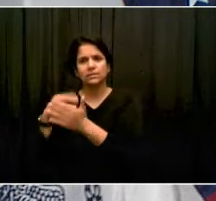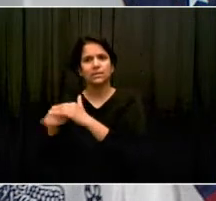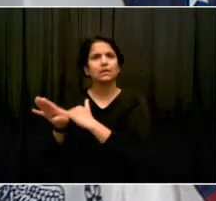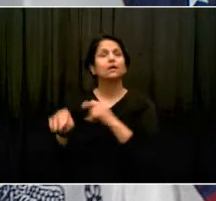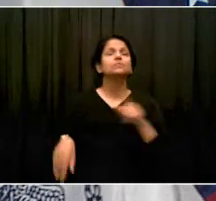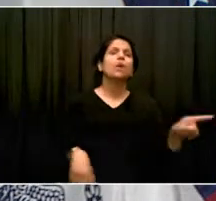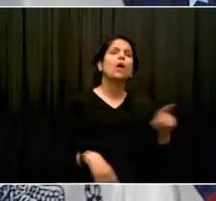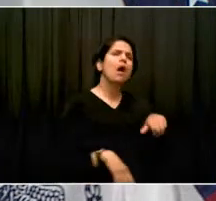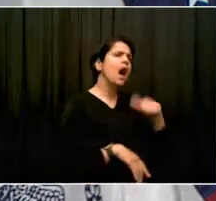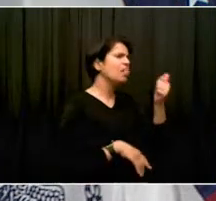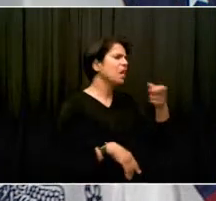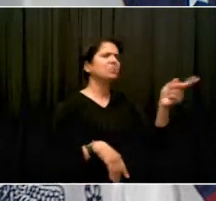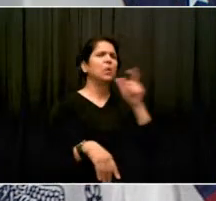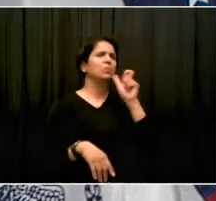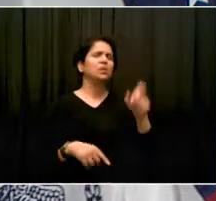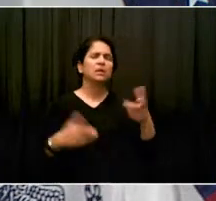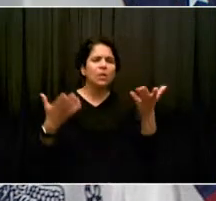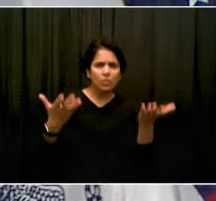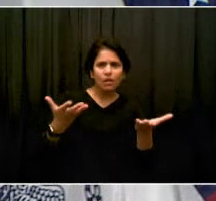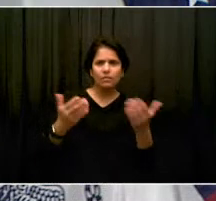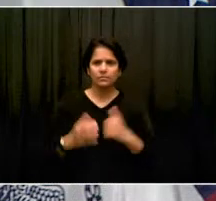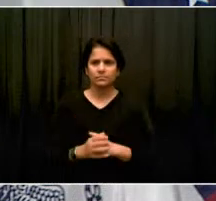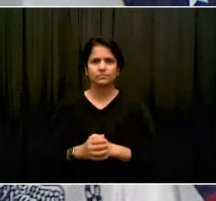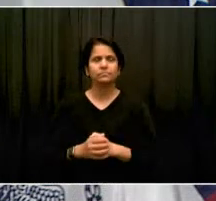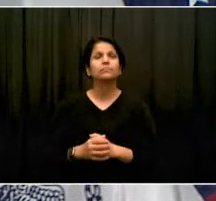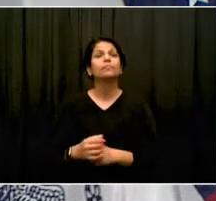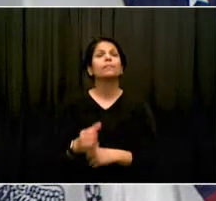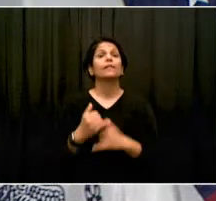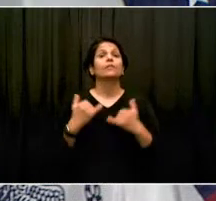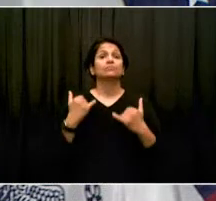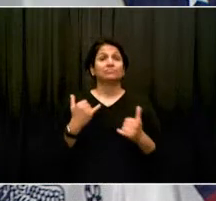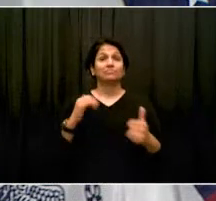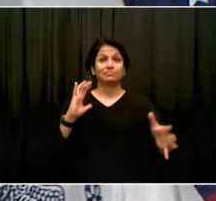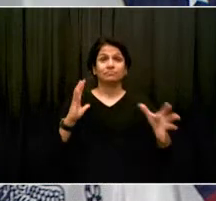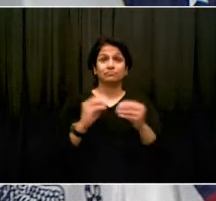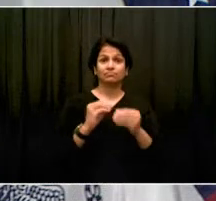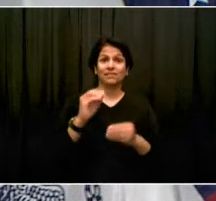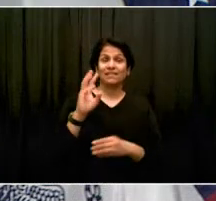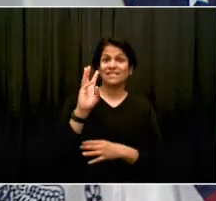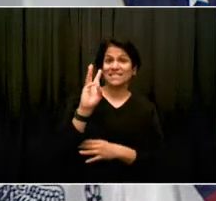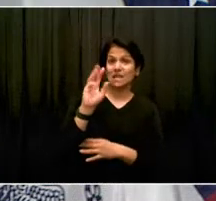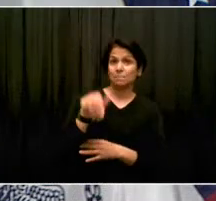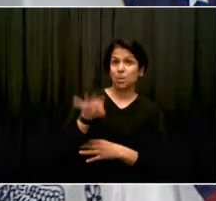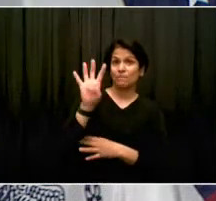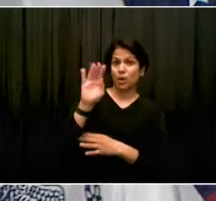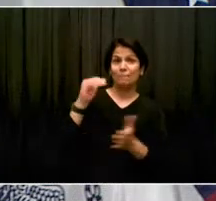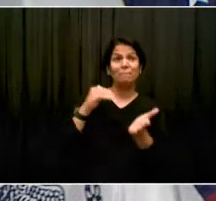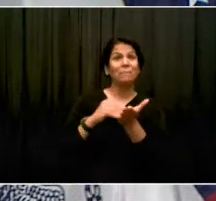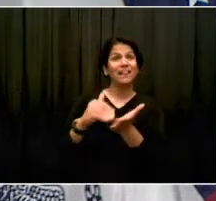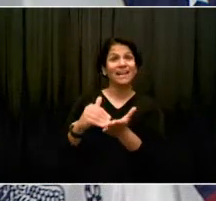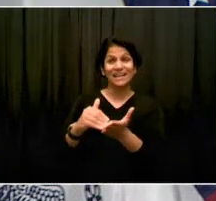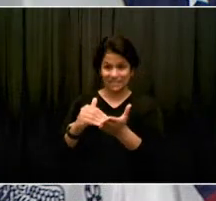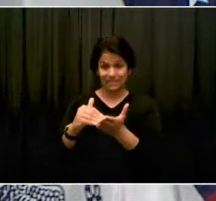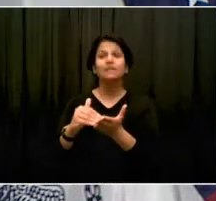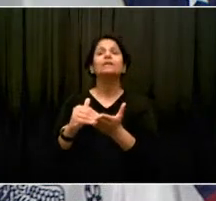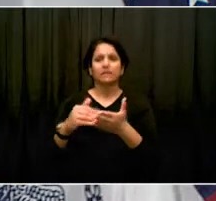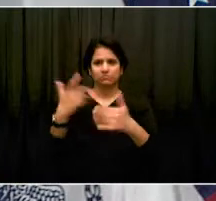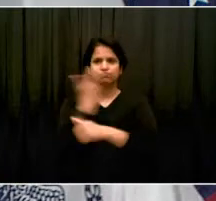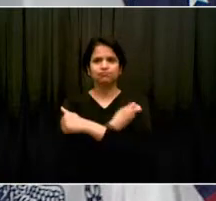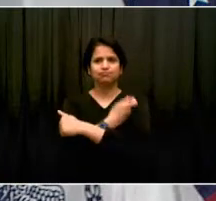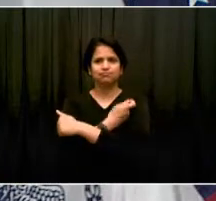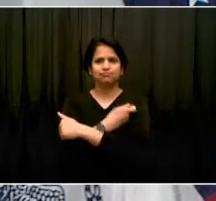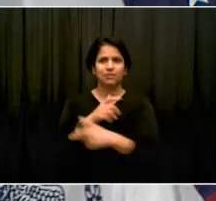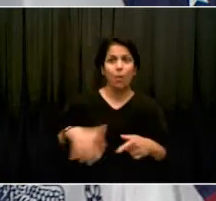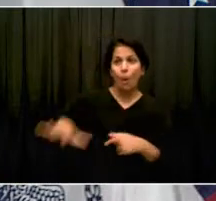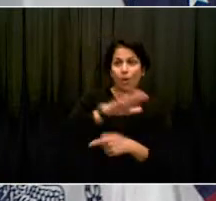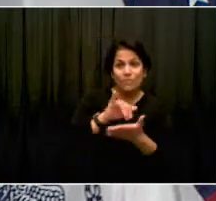million vaccinations growing all the time. This is the single most important thing for all of us to do. And what